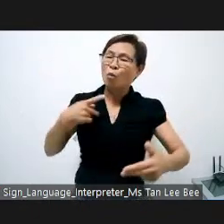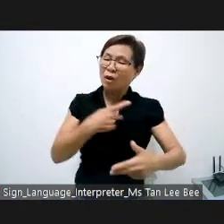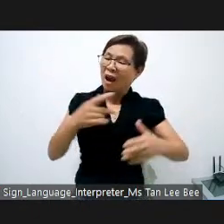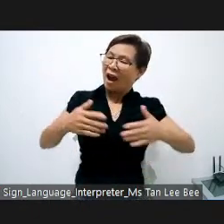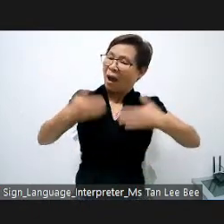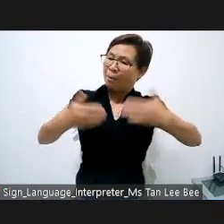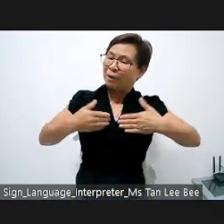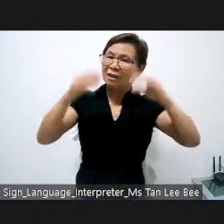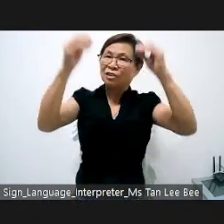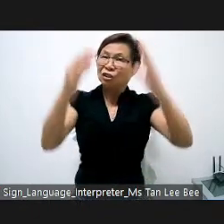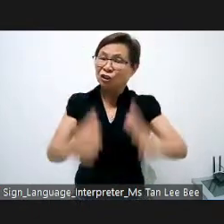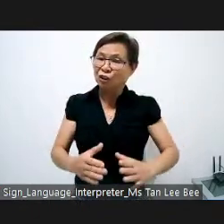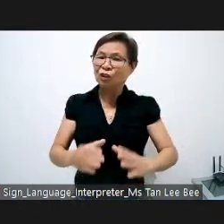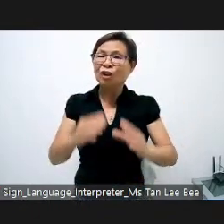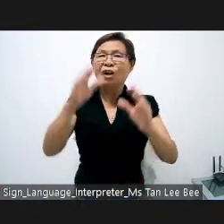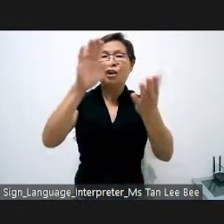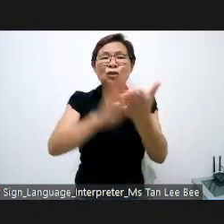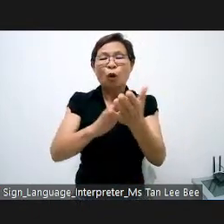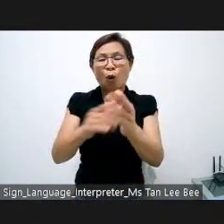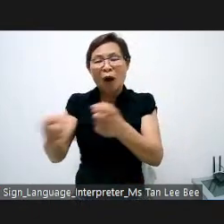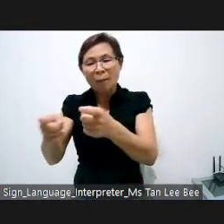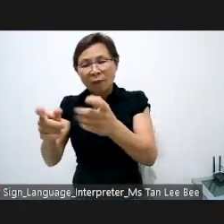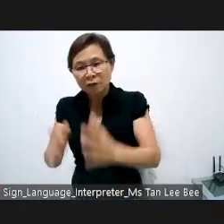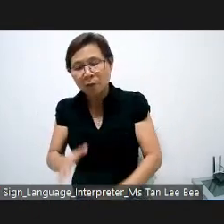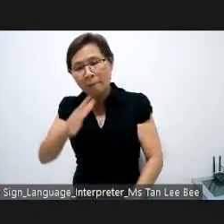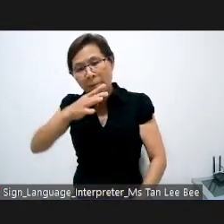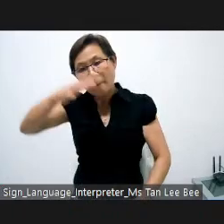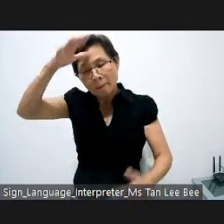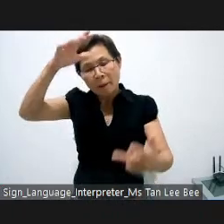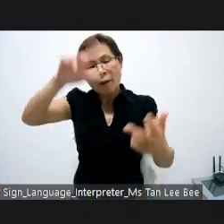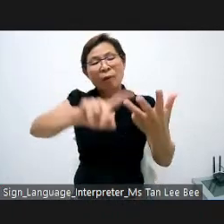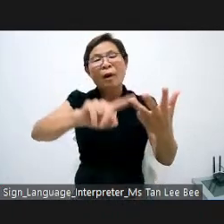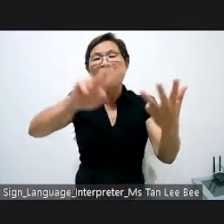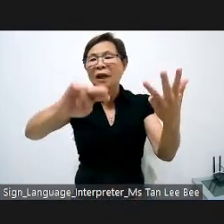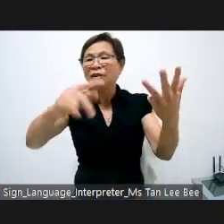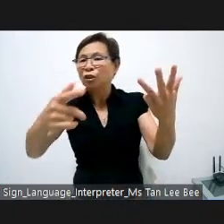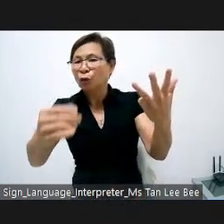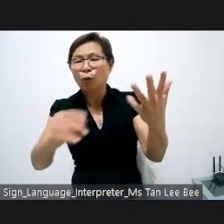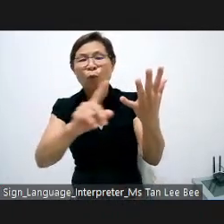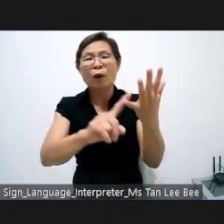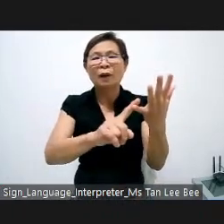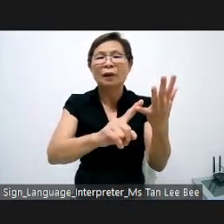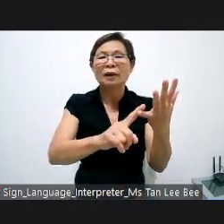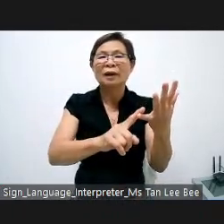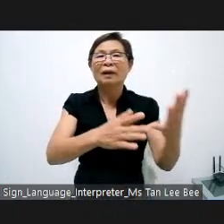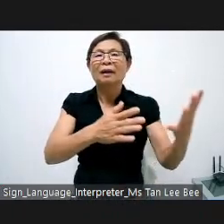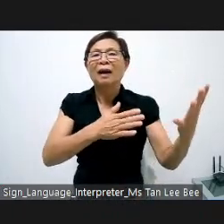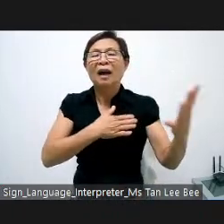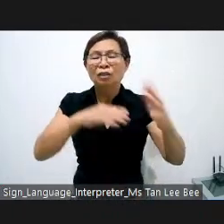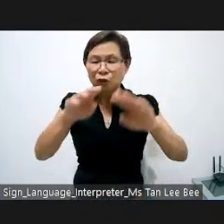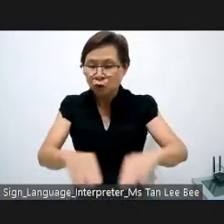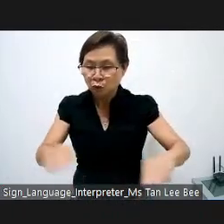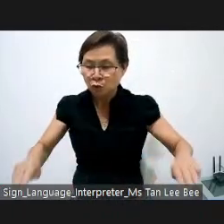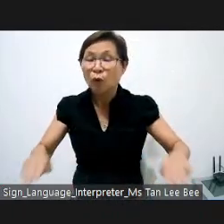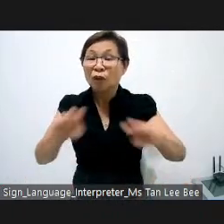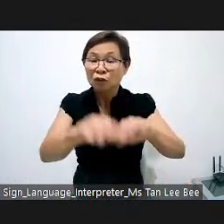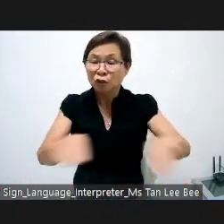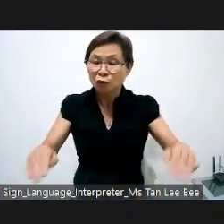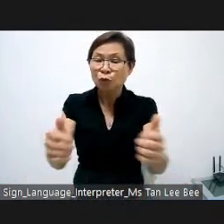teachers, school administrators, parents, NGOs, and caregivers of students with